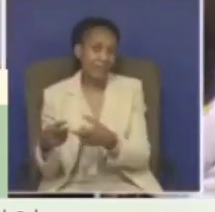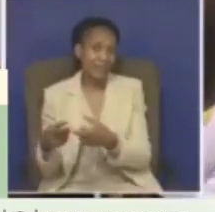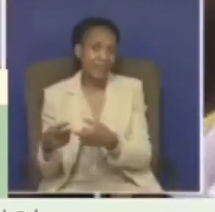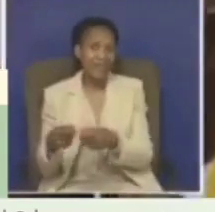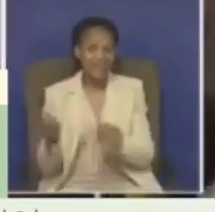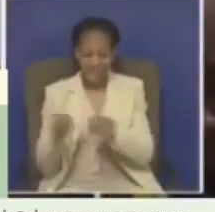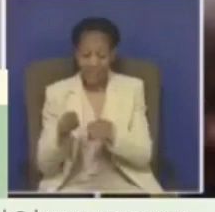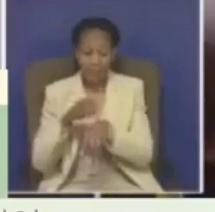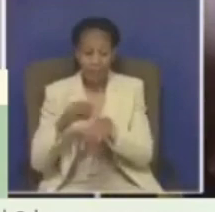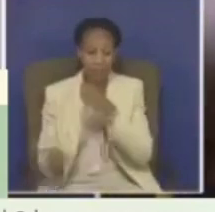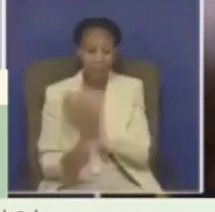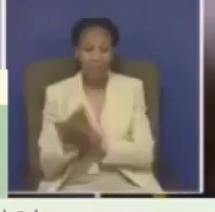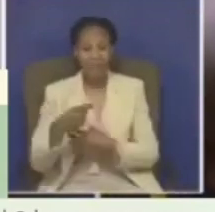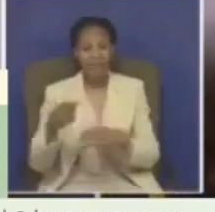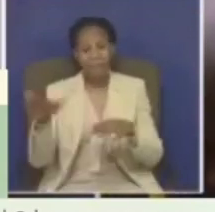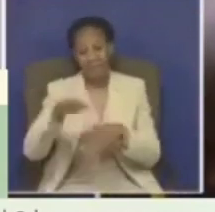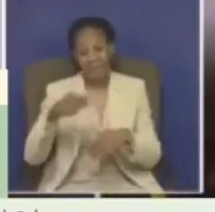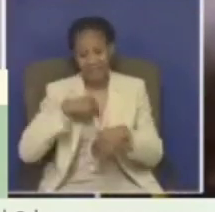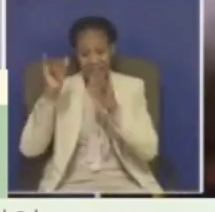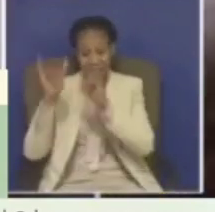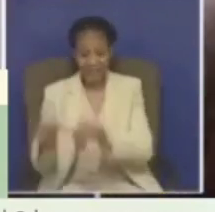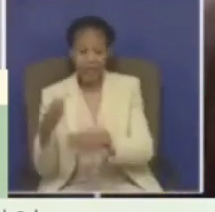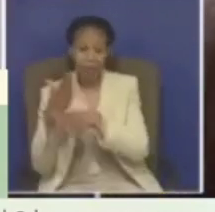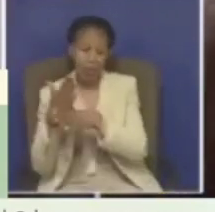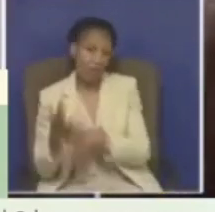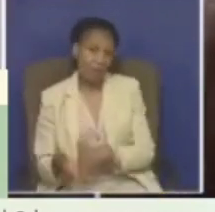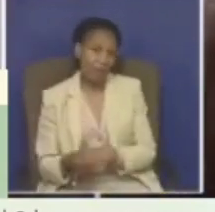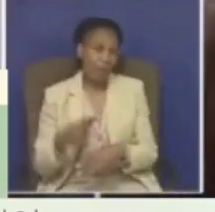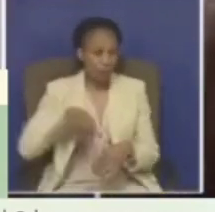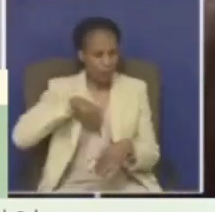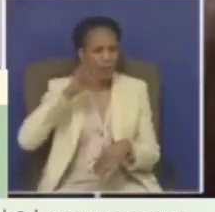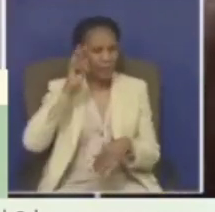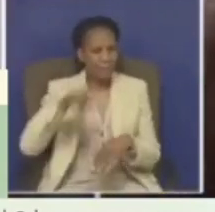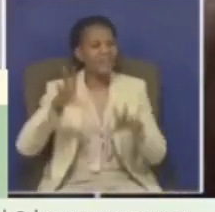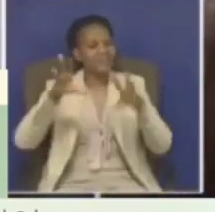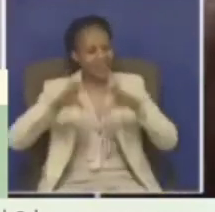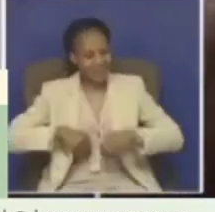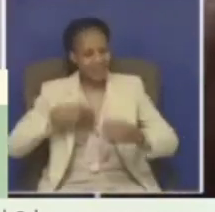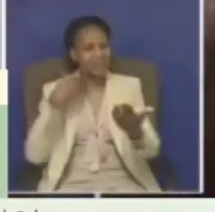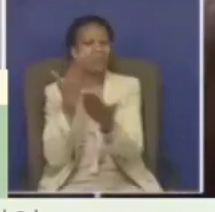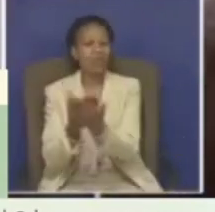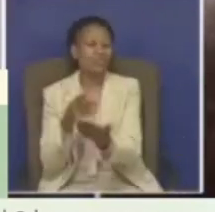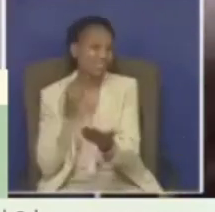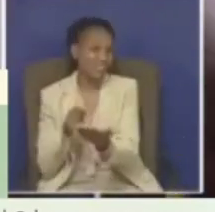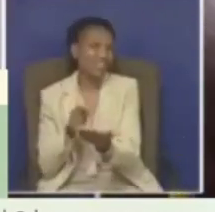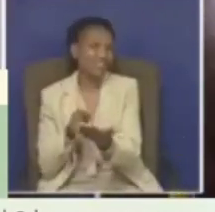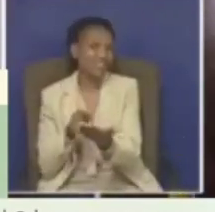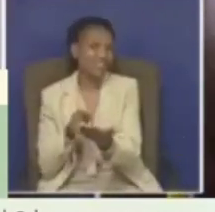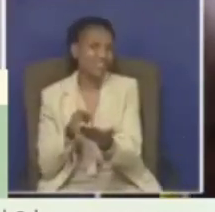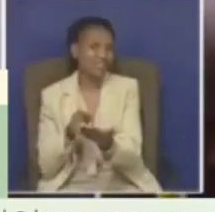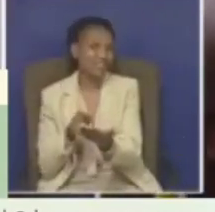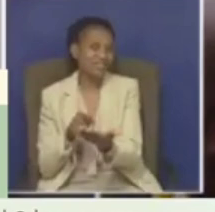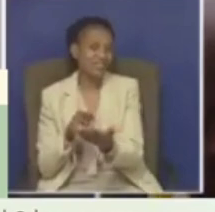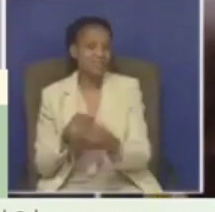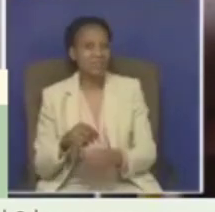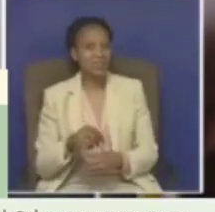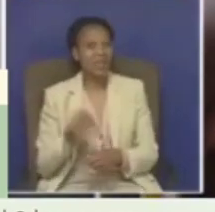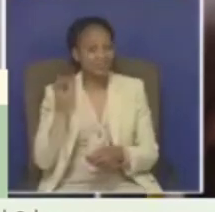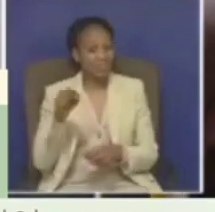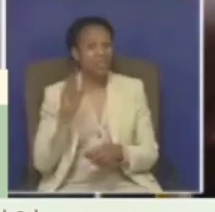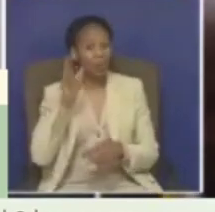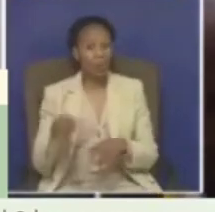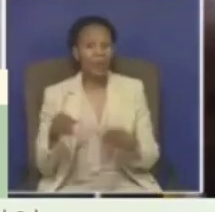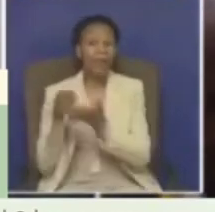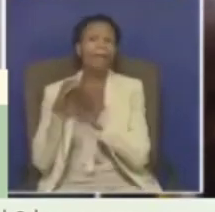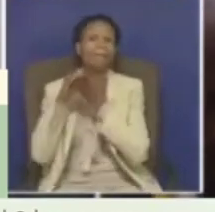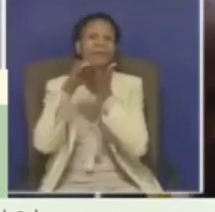where I work. We must accept this motion in the spirit that it is brought. It is brought, Chair, to bring a focus